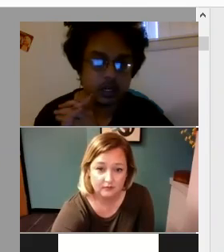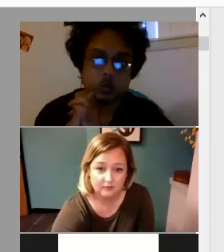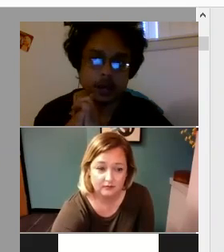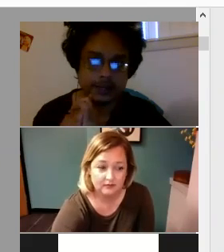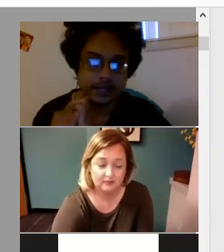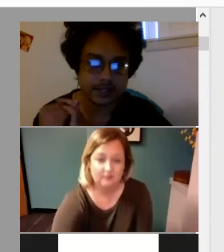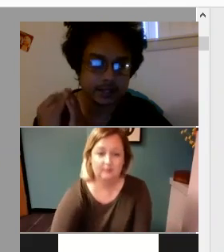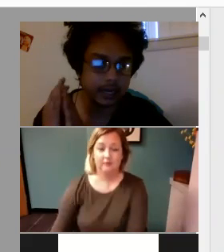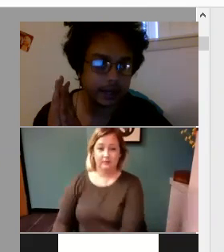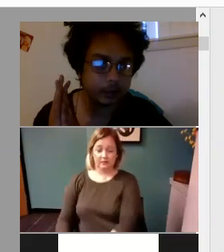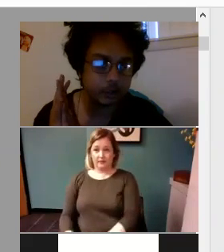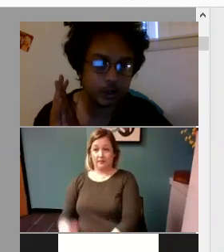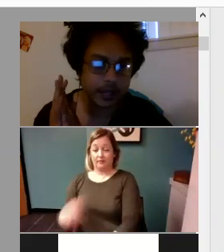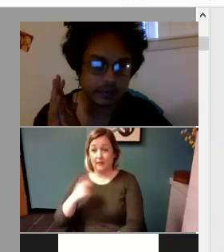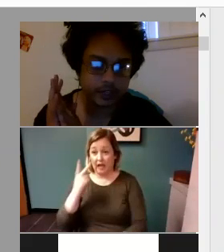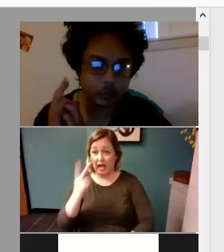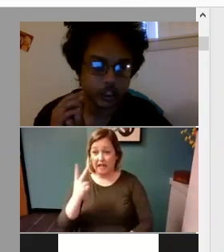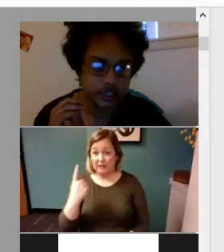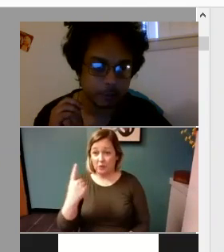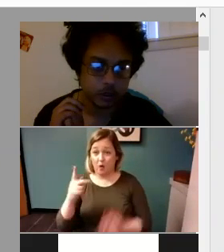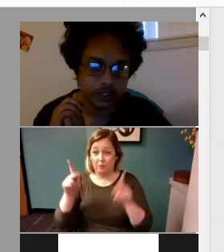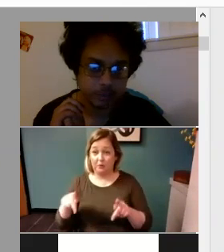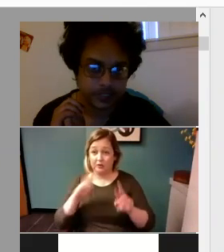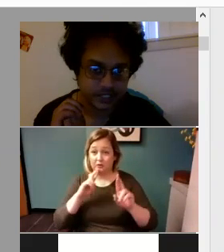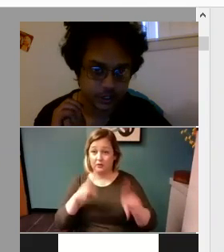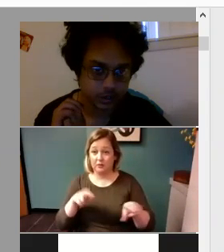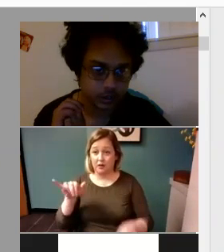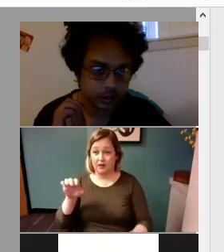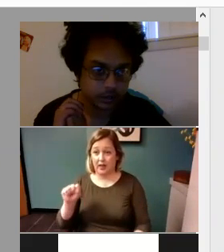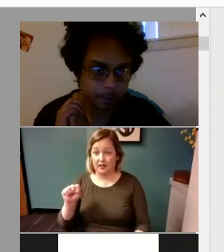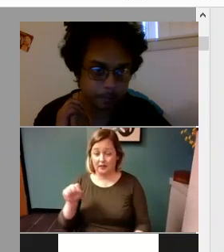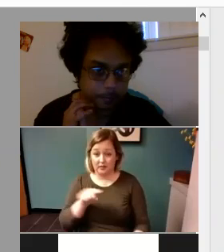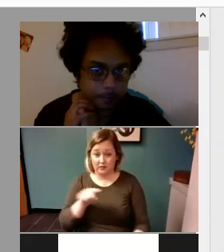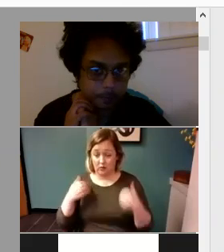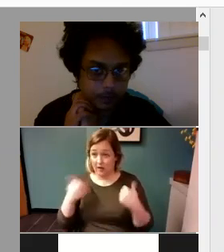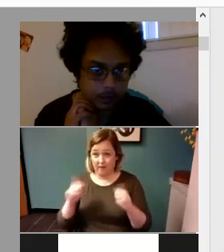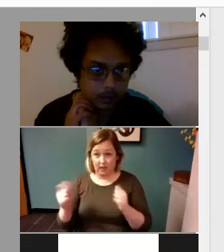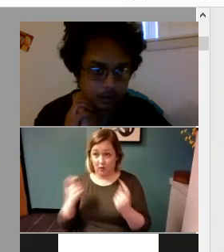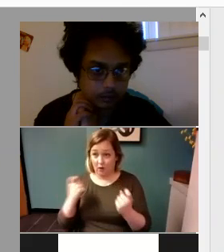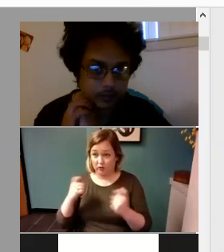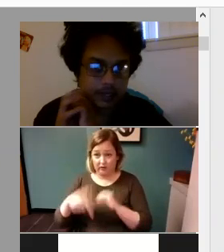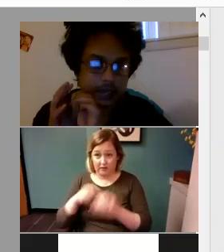I see only one yes. Do you guys have any questions about this representation?